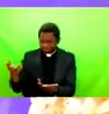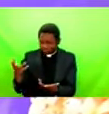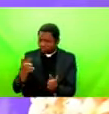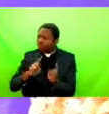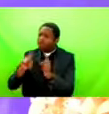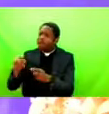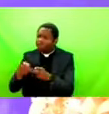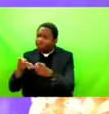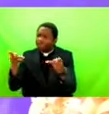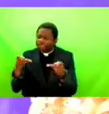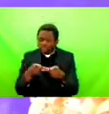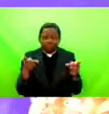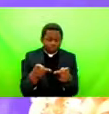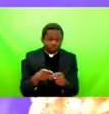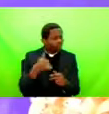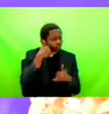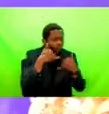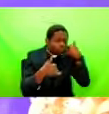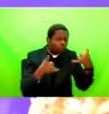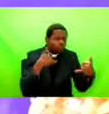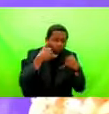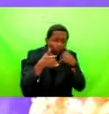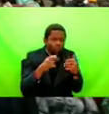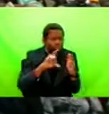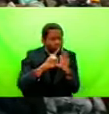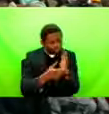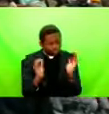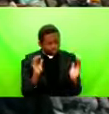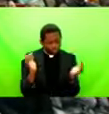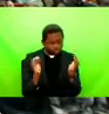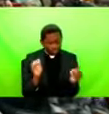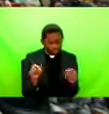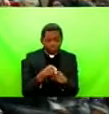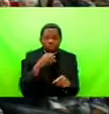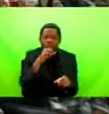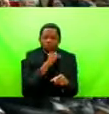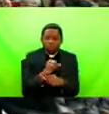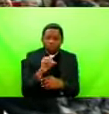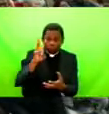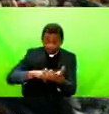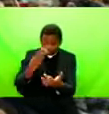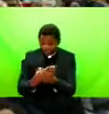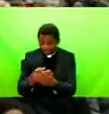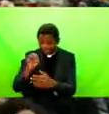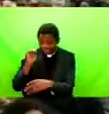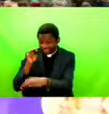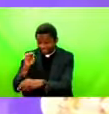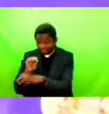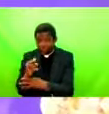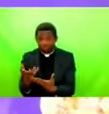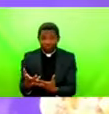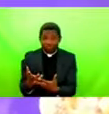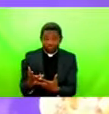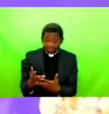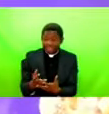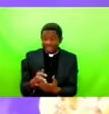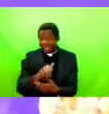and compare us to the old witness and show us what to do. Then another old man called Apostle